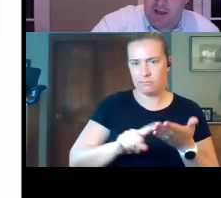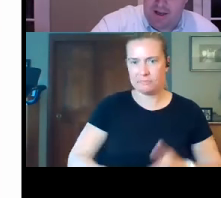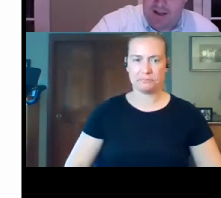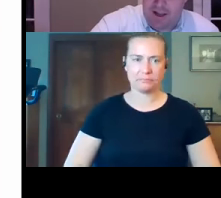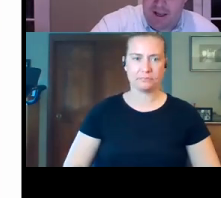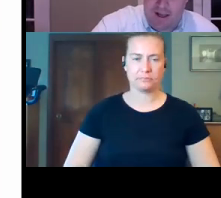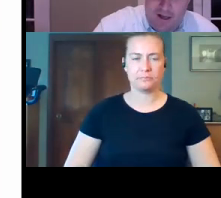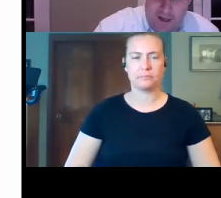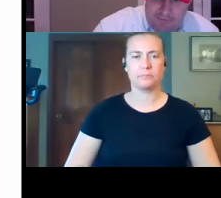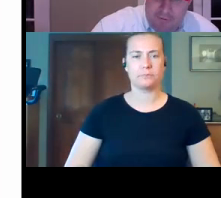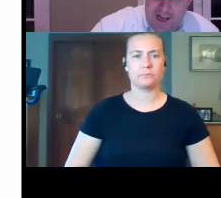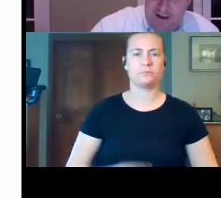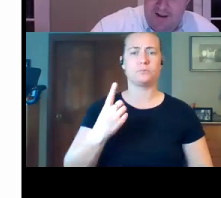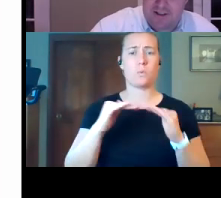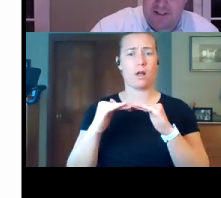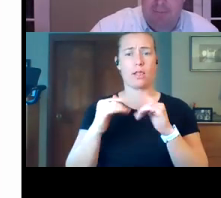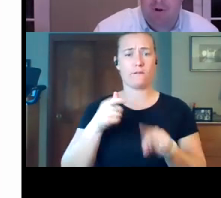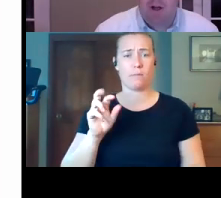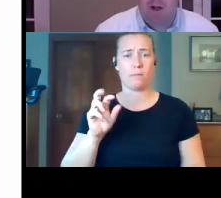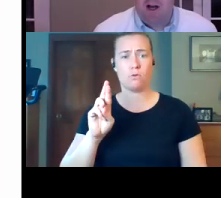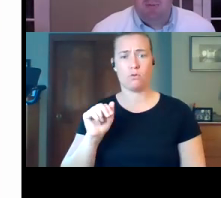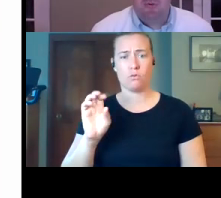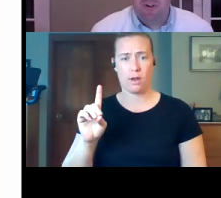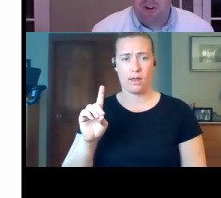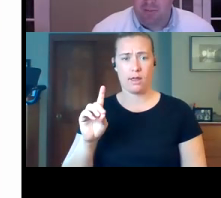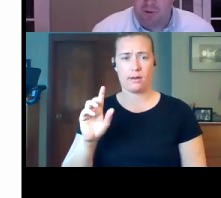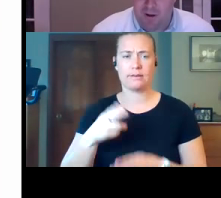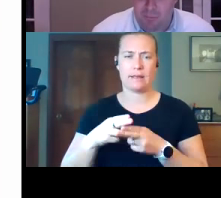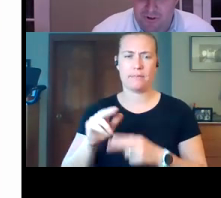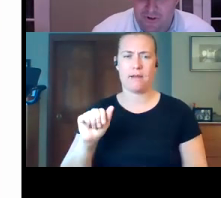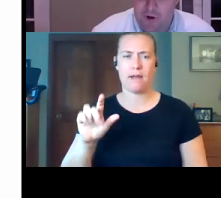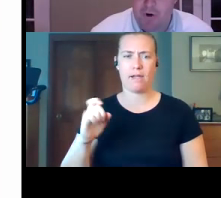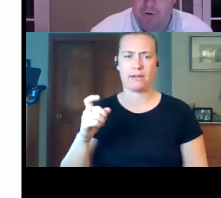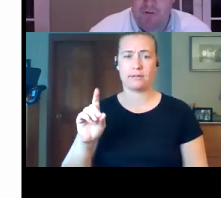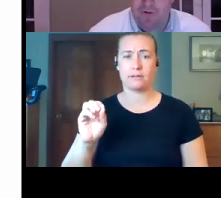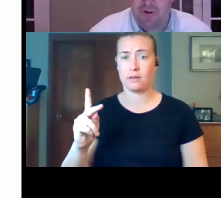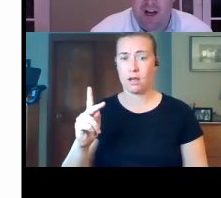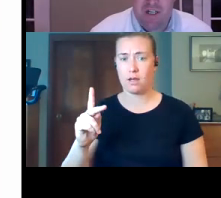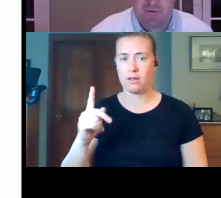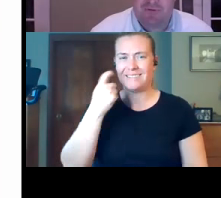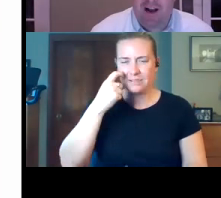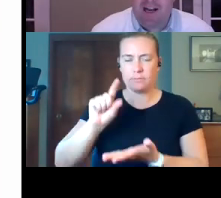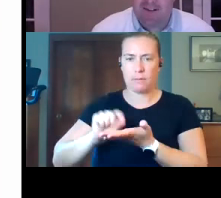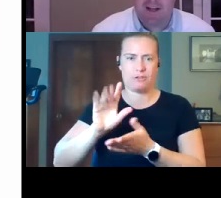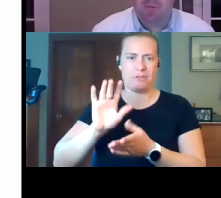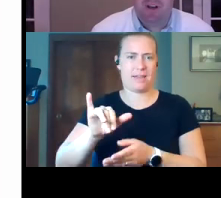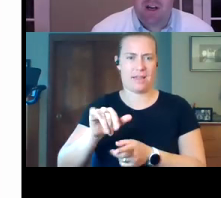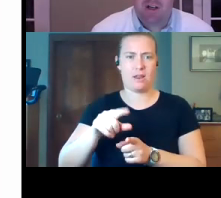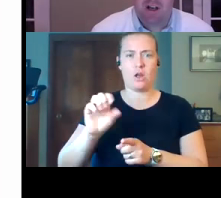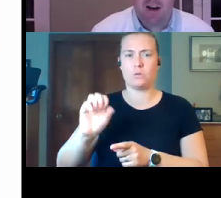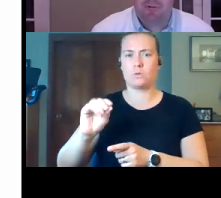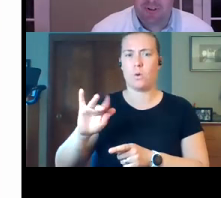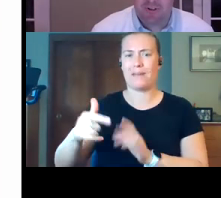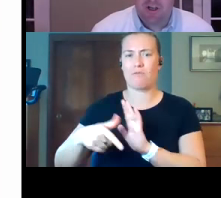Similarly, a colleague from RAND, Alex Dopp, has recently published a scoping review of strategies for financing